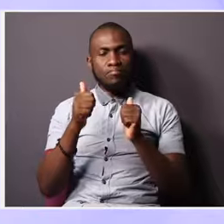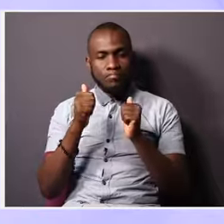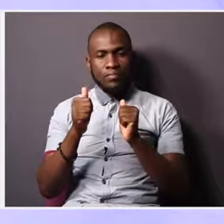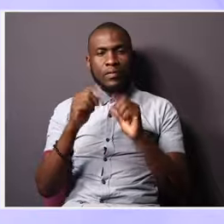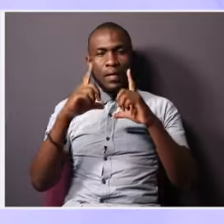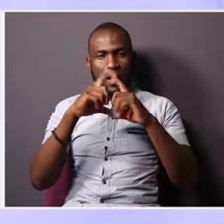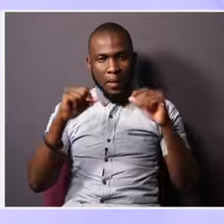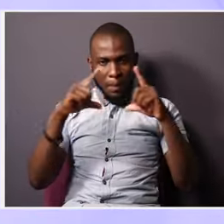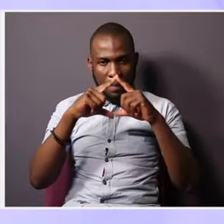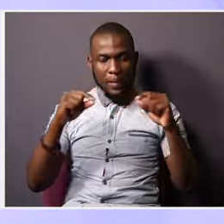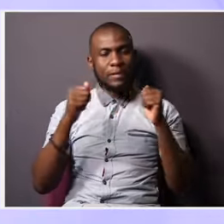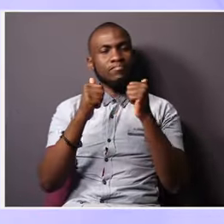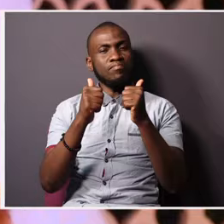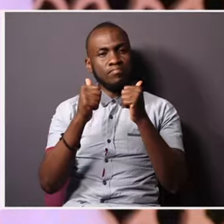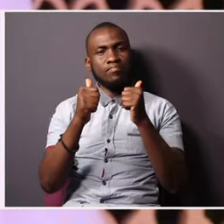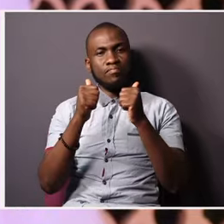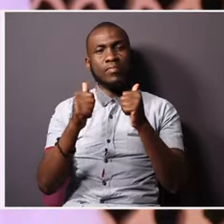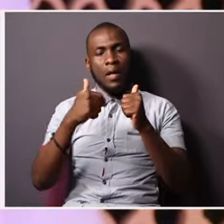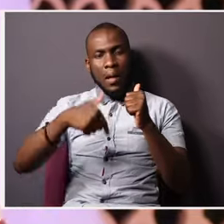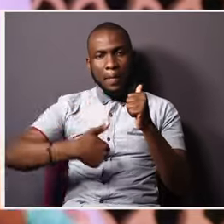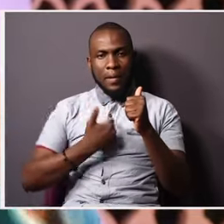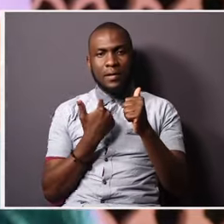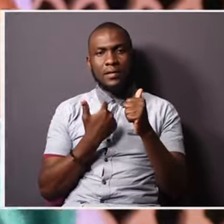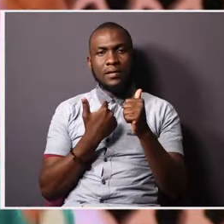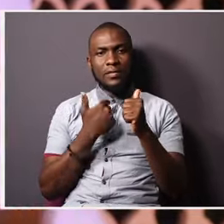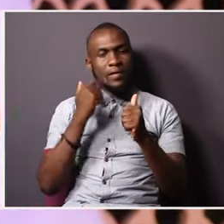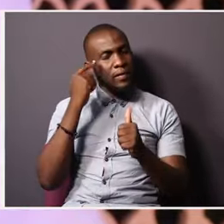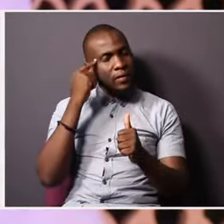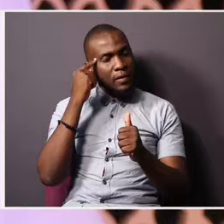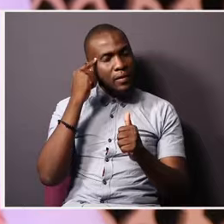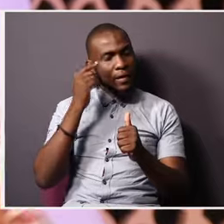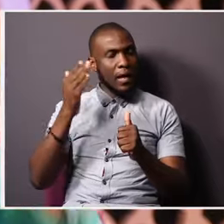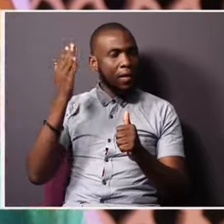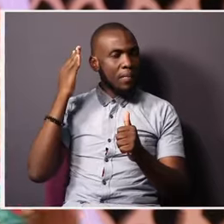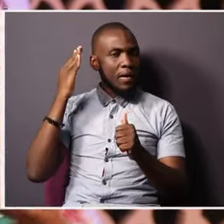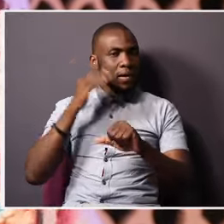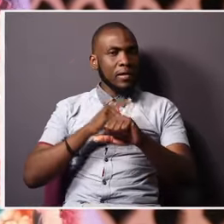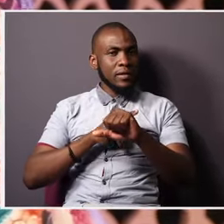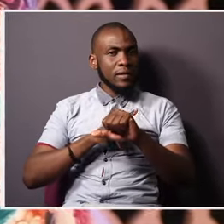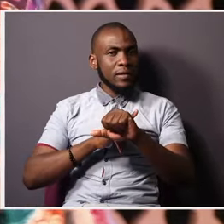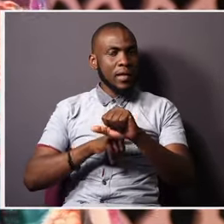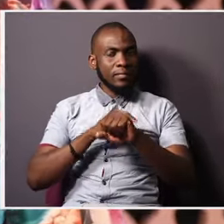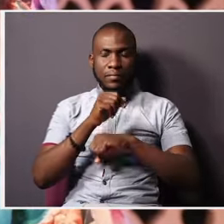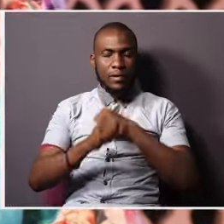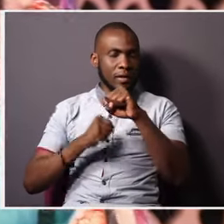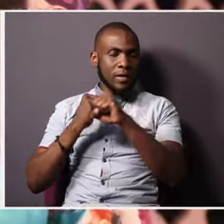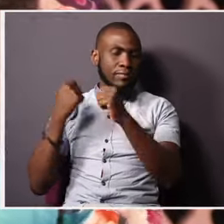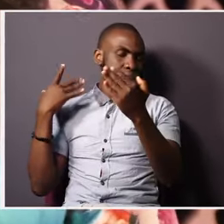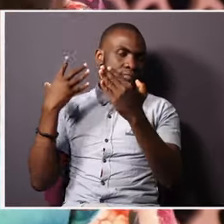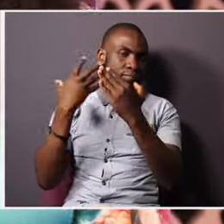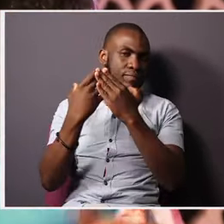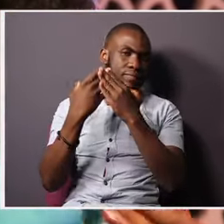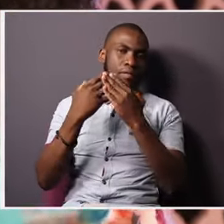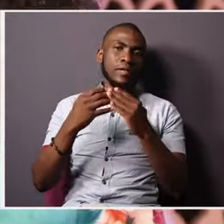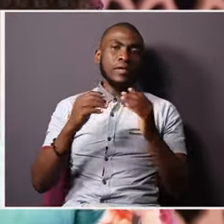inspiring message, Reverend Kwame. Thank you. I myself have gone back to the moment that I've had this year, just as you mentioned